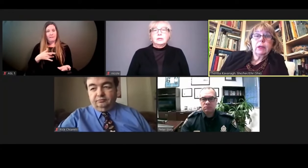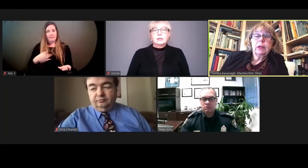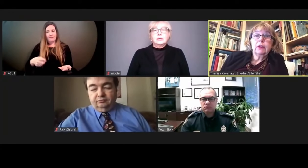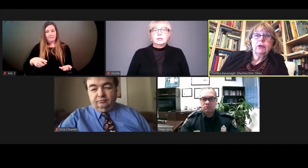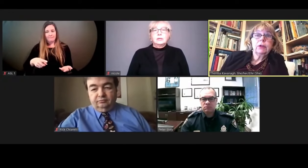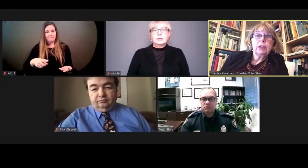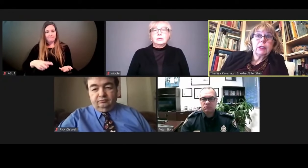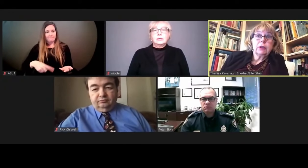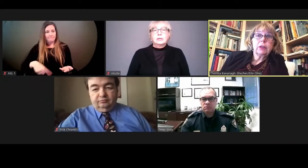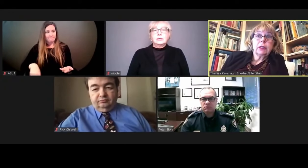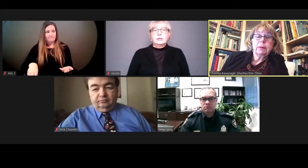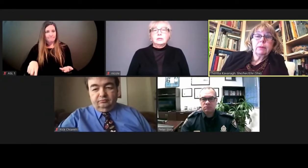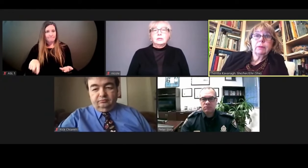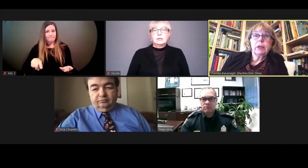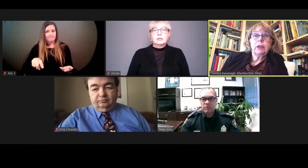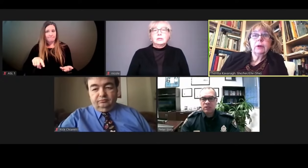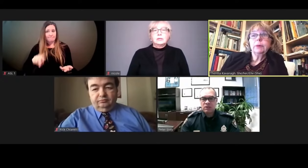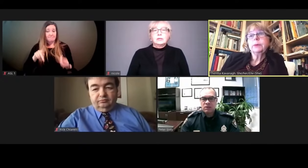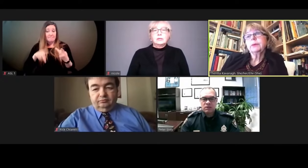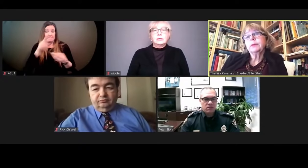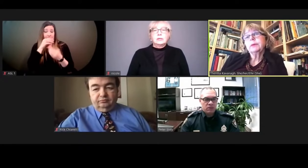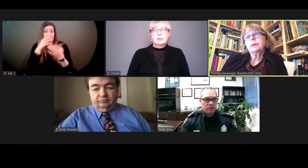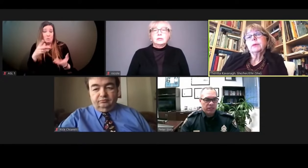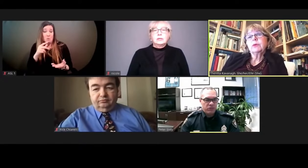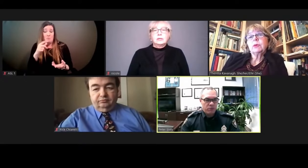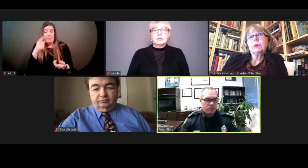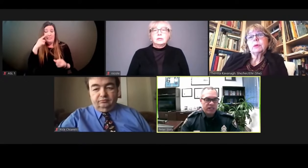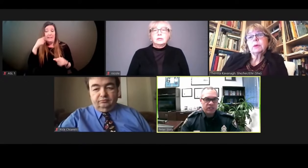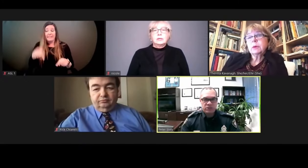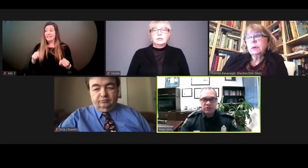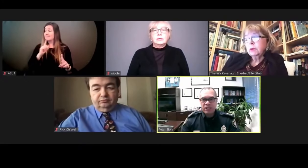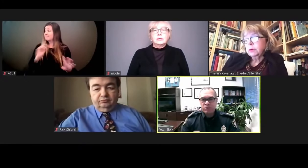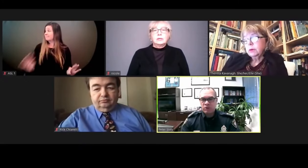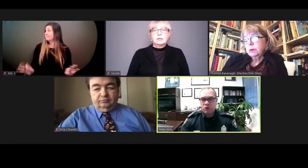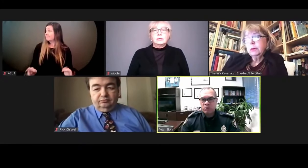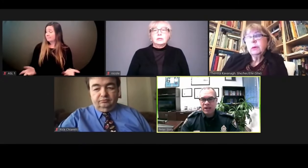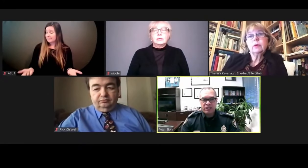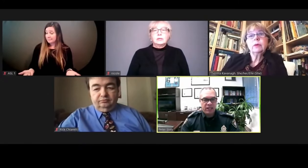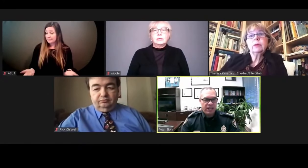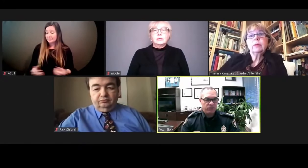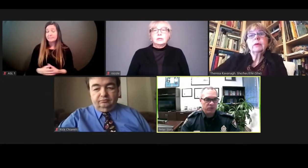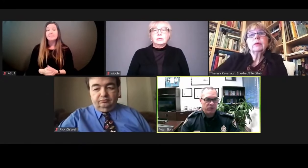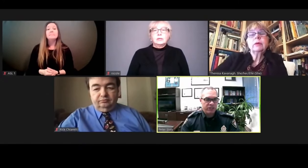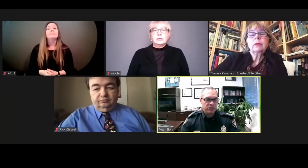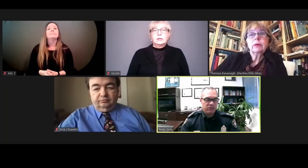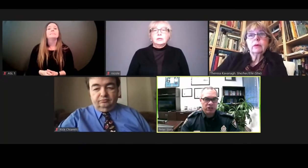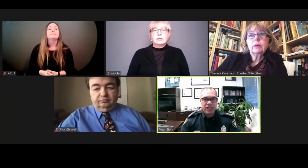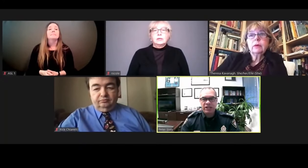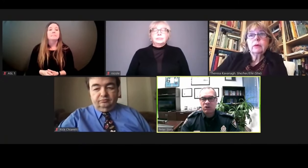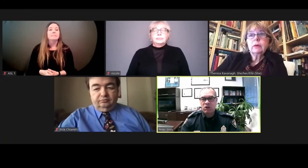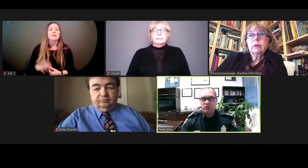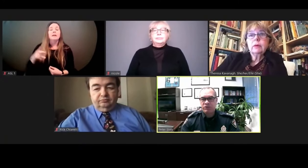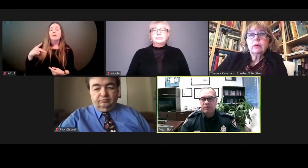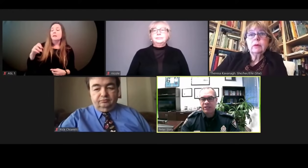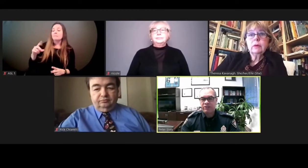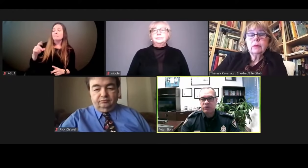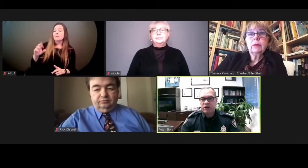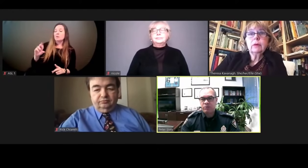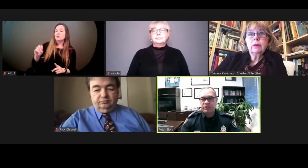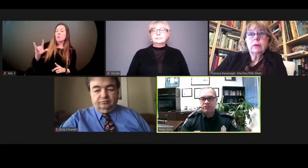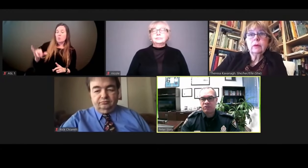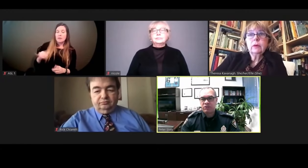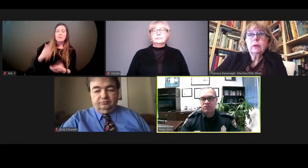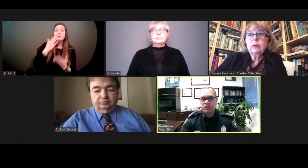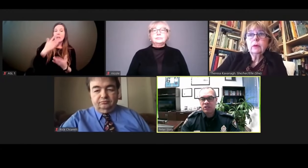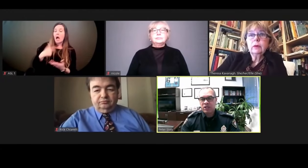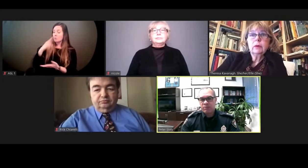we're not being treated seriously. Thank you. Thank you very much, Councillor. I will go back and have the records of our CAD calls coming into our